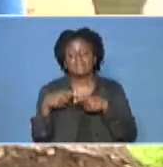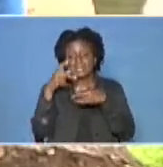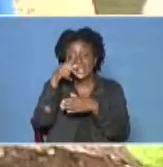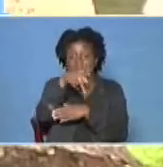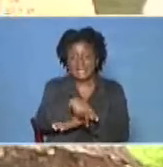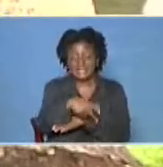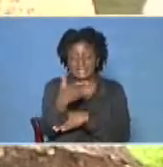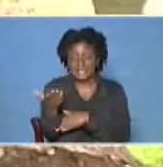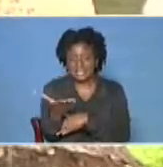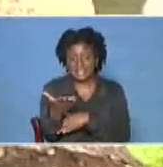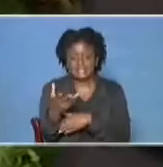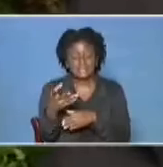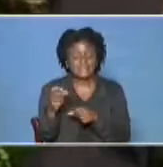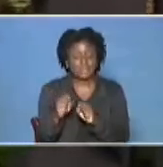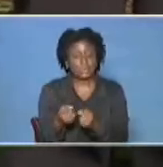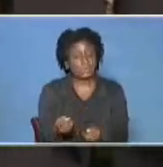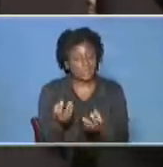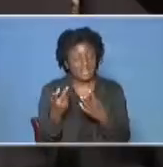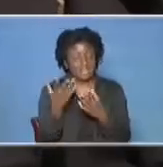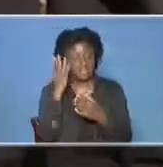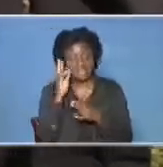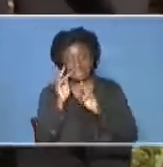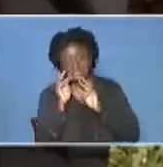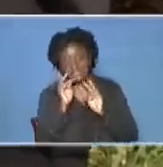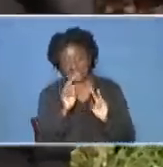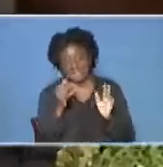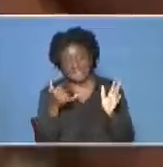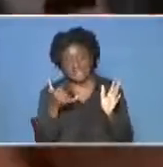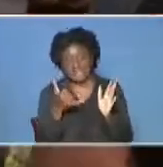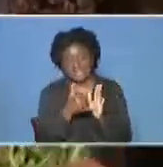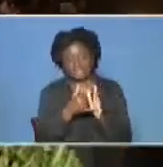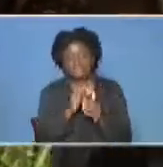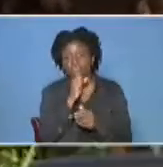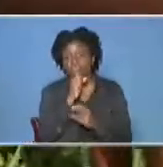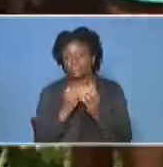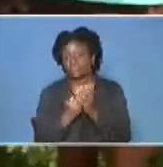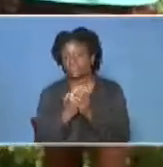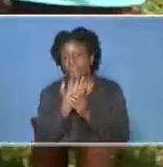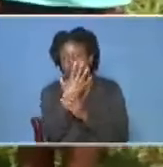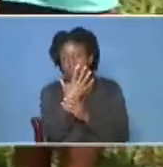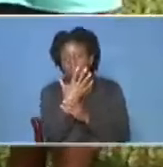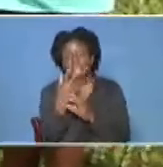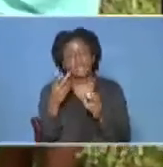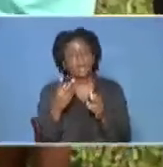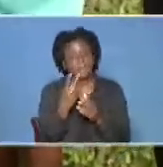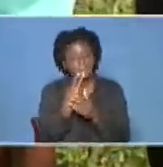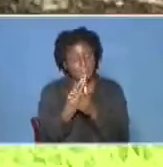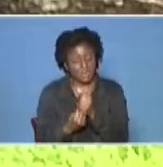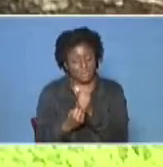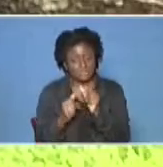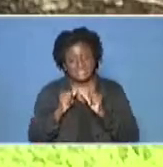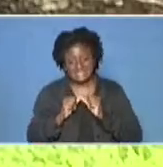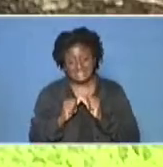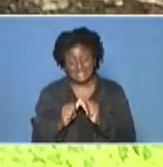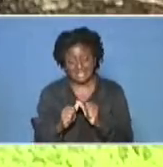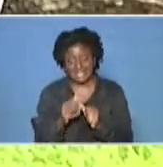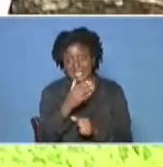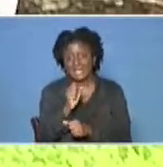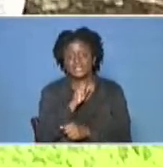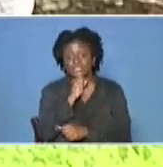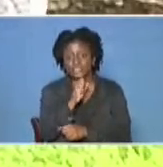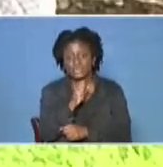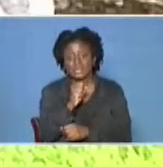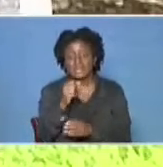so that many will see its growth, both steady and sure. As this